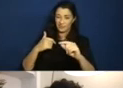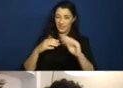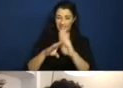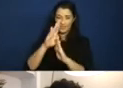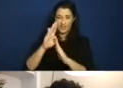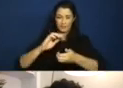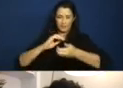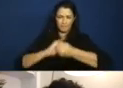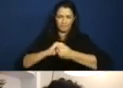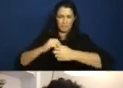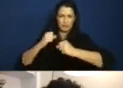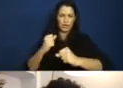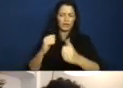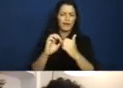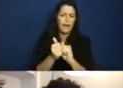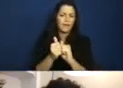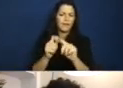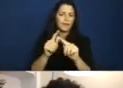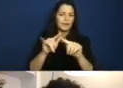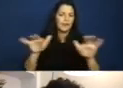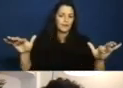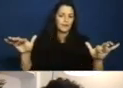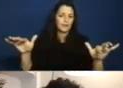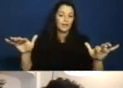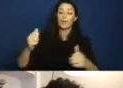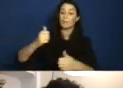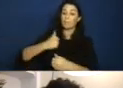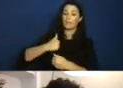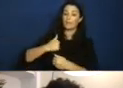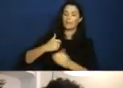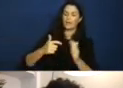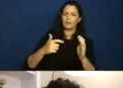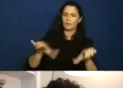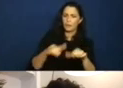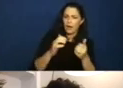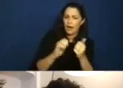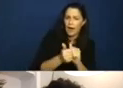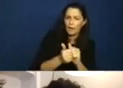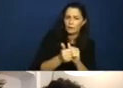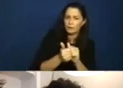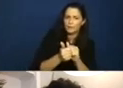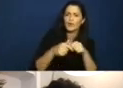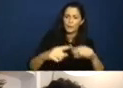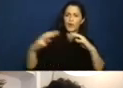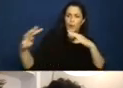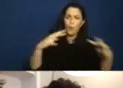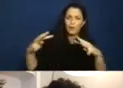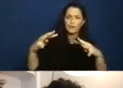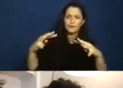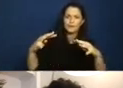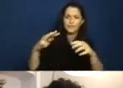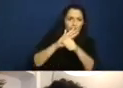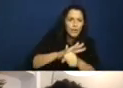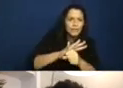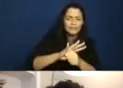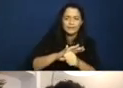military, we've had to do it under fire. And I think as a result of that, we demonstrate to our country that it is possible,